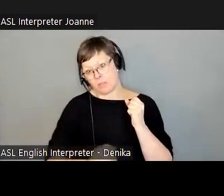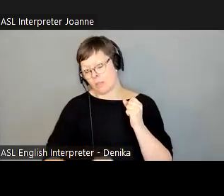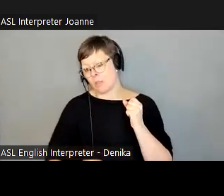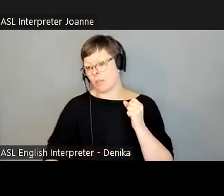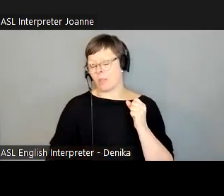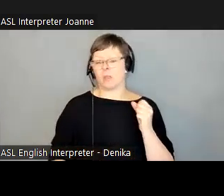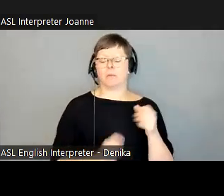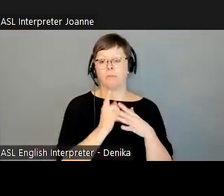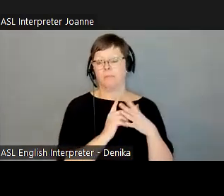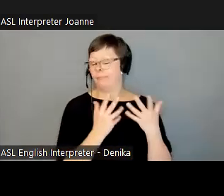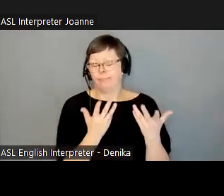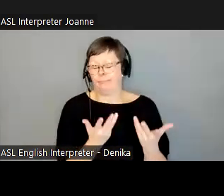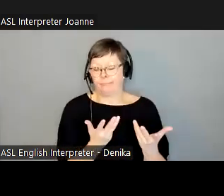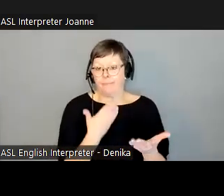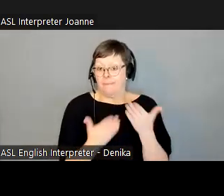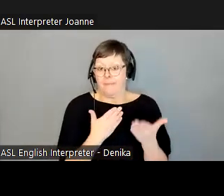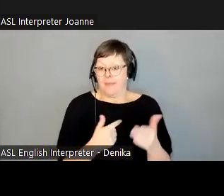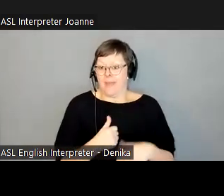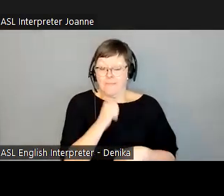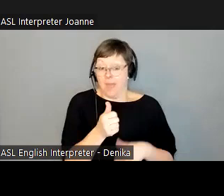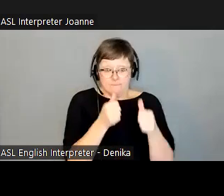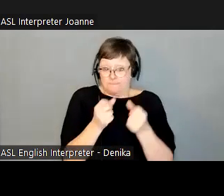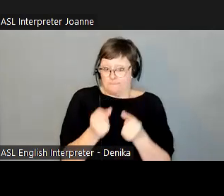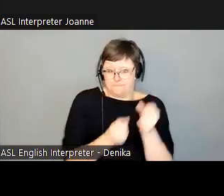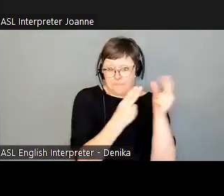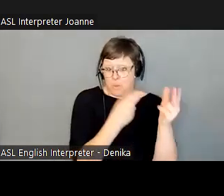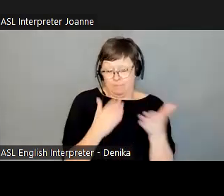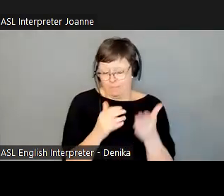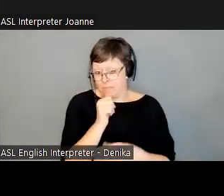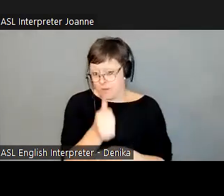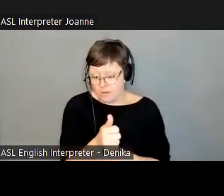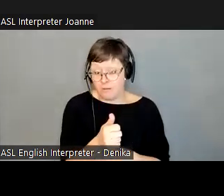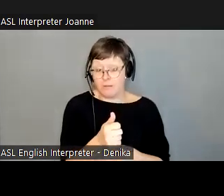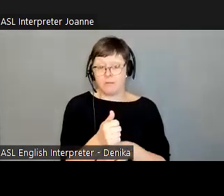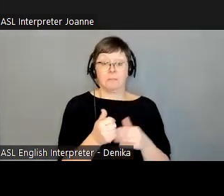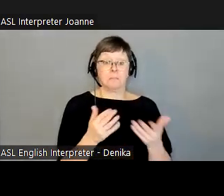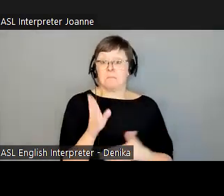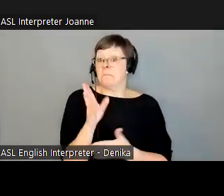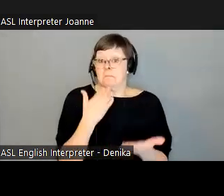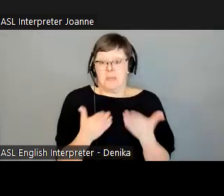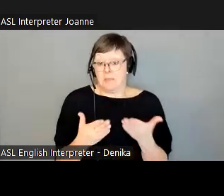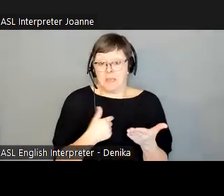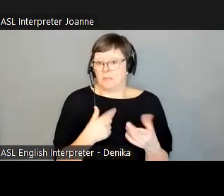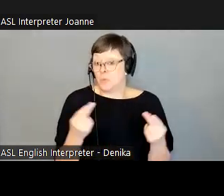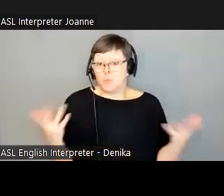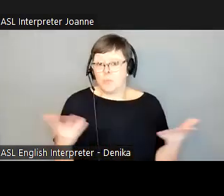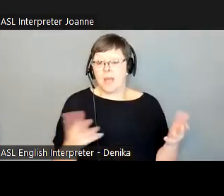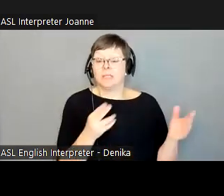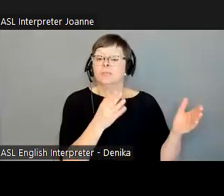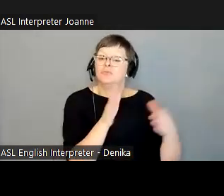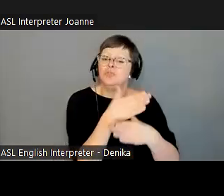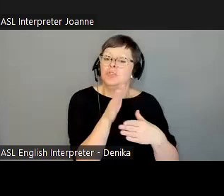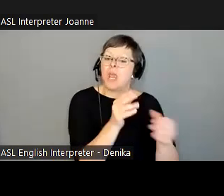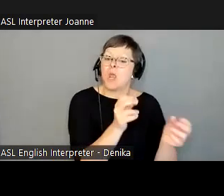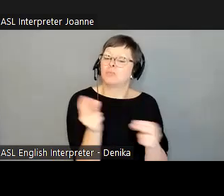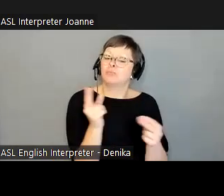And maybe I'm not posting during that time. Maybe I'm actually just going through and sharing relevant content,